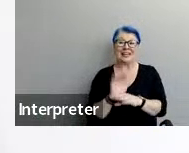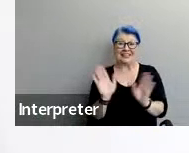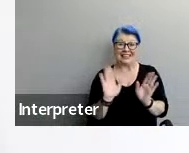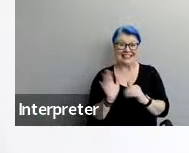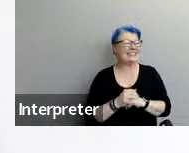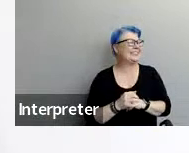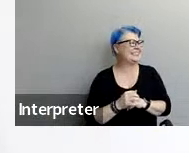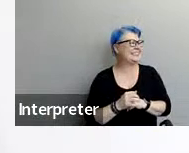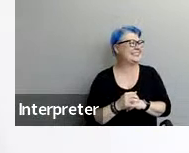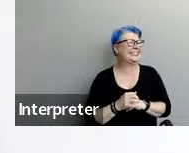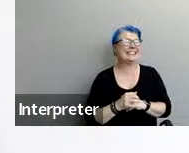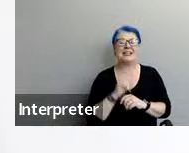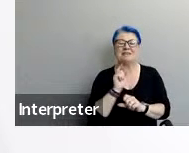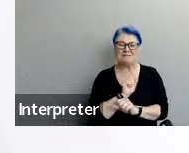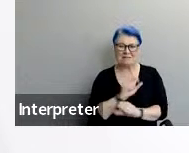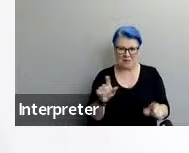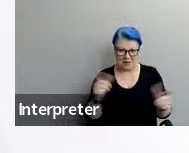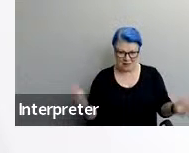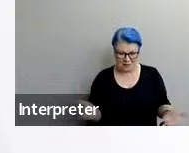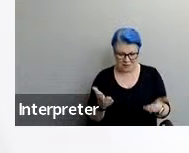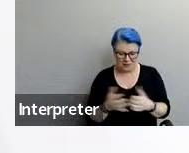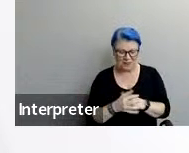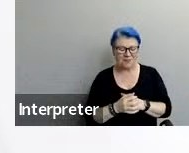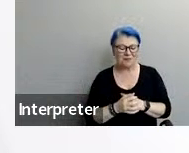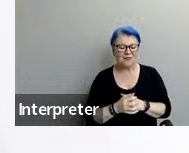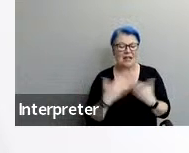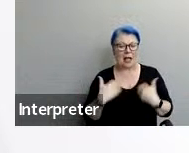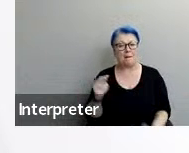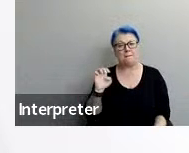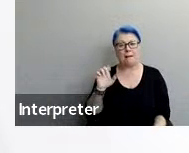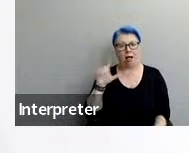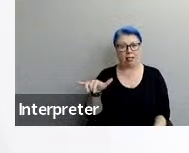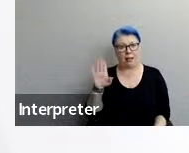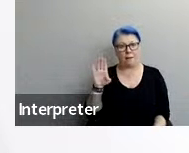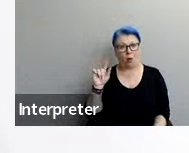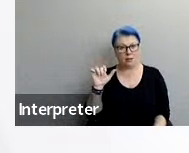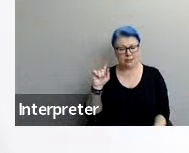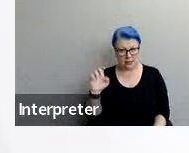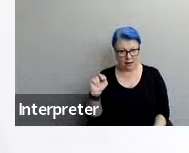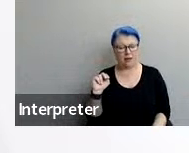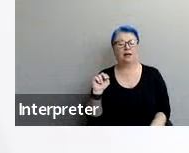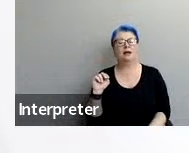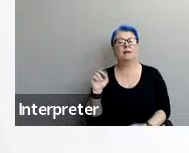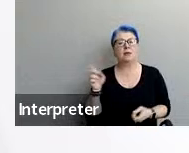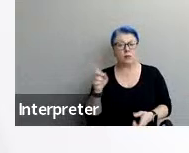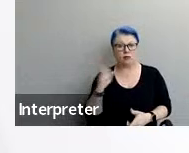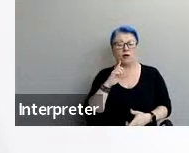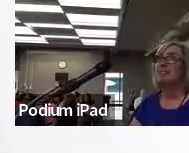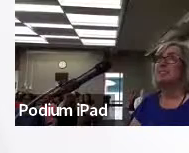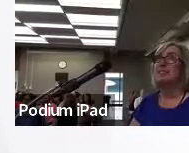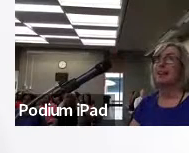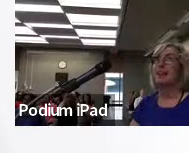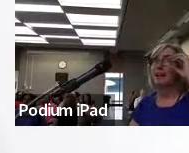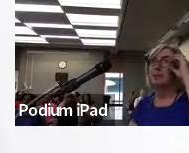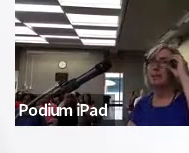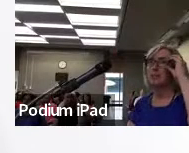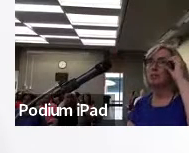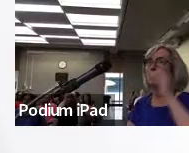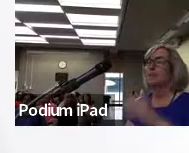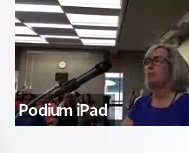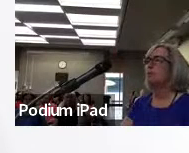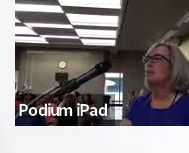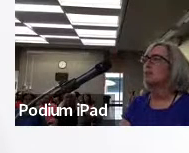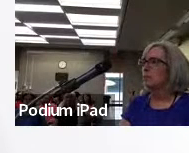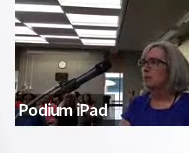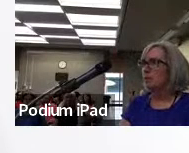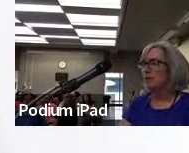Me, President Claptrap, Board of Education, Dr. Keenan. My name is Molly Bolson, and I'm the Executive Director of Teaching, Learning, and Accountability. And tonight, I'm